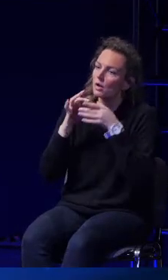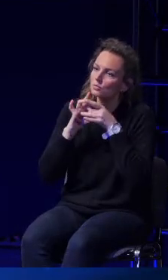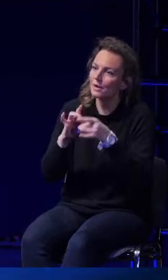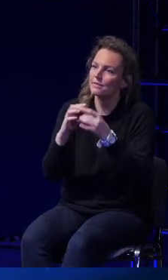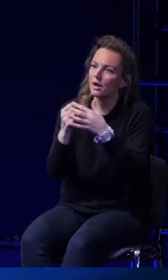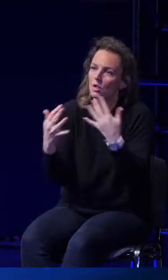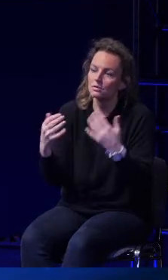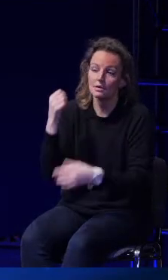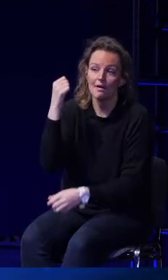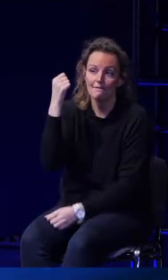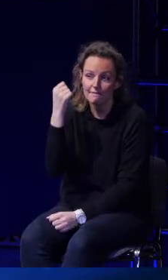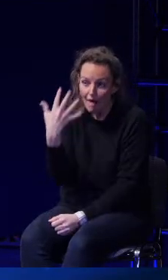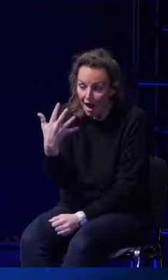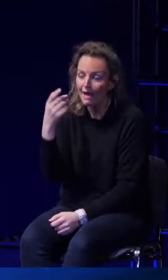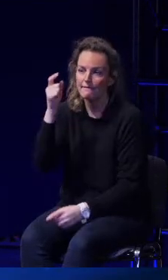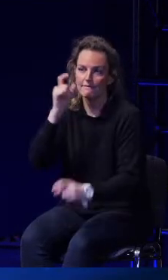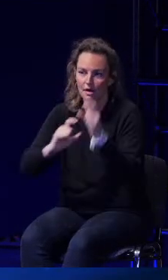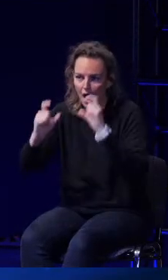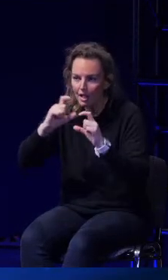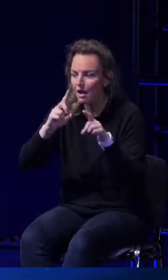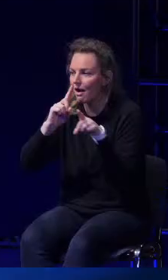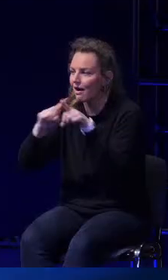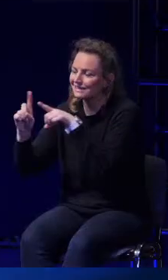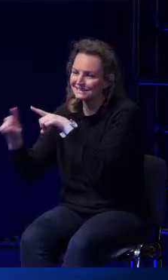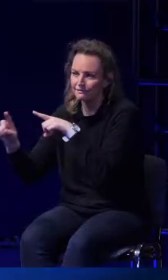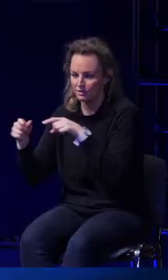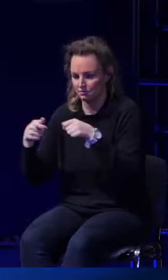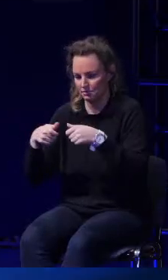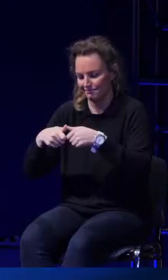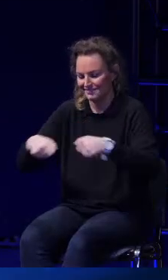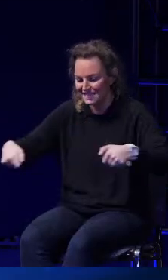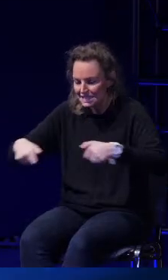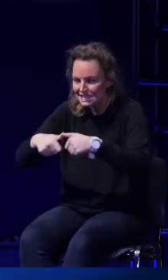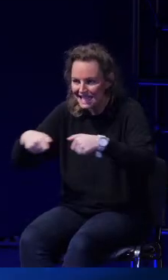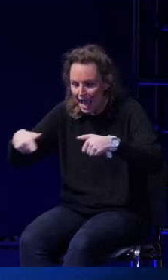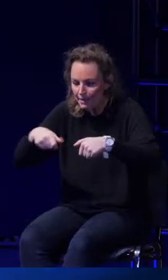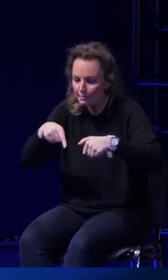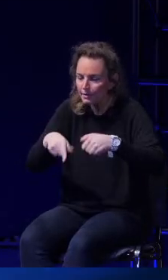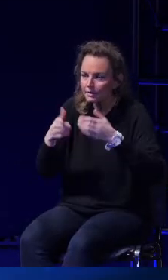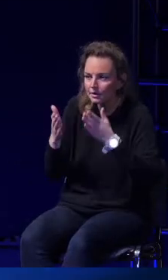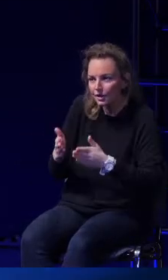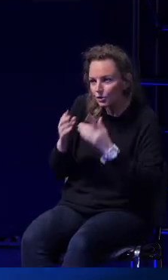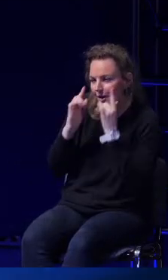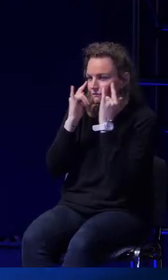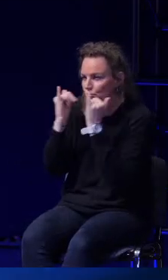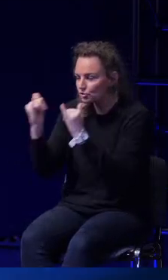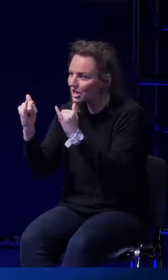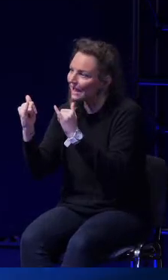WW pixel tape and other tape, and that stuff needs to be kind of checked over, and I need to build the palettes so